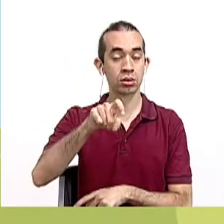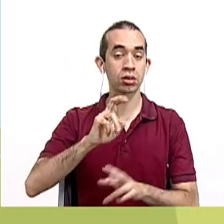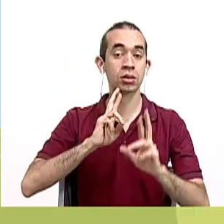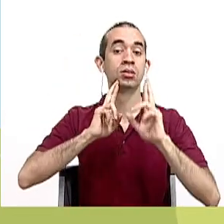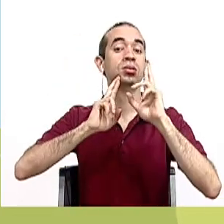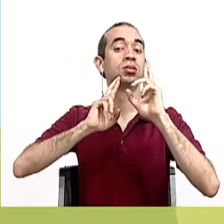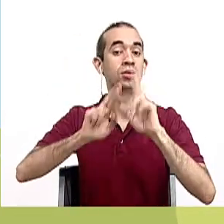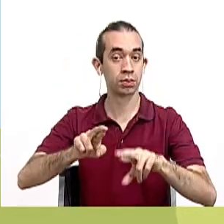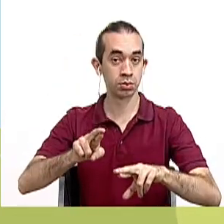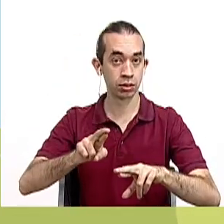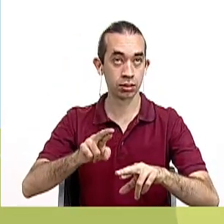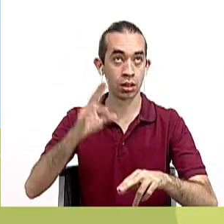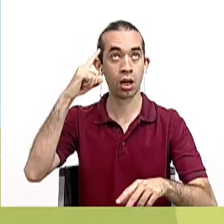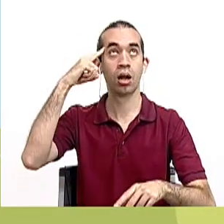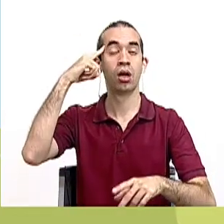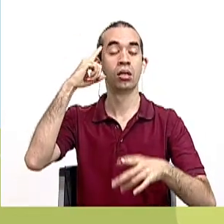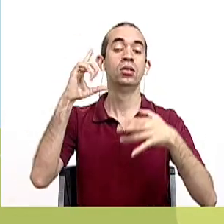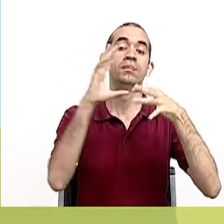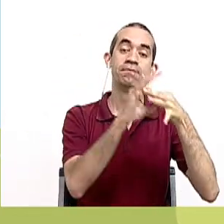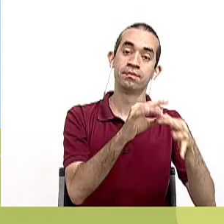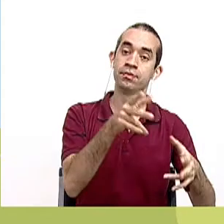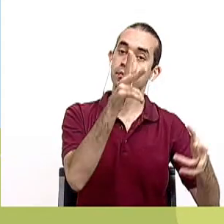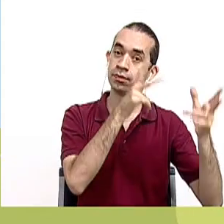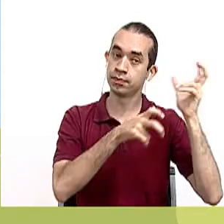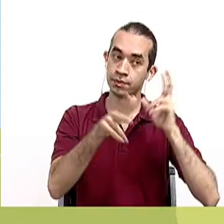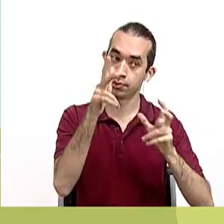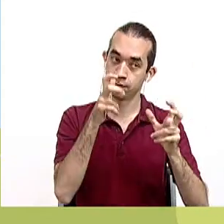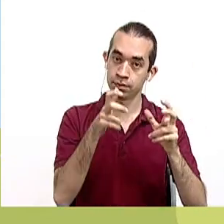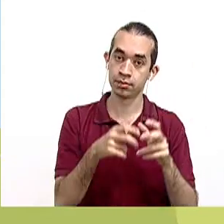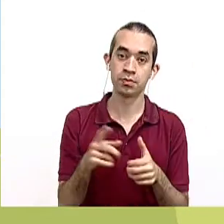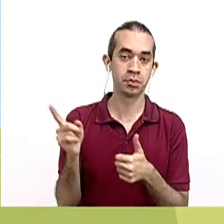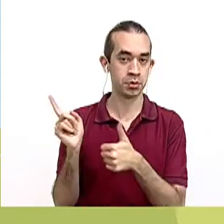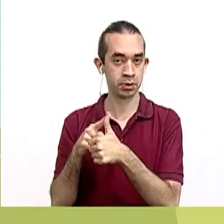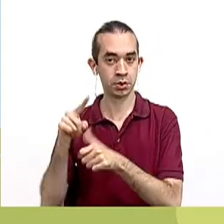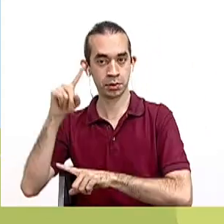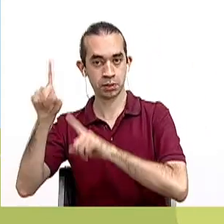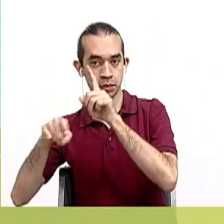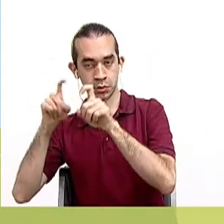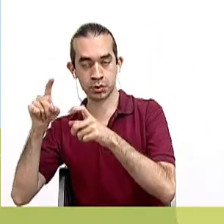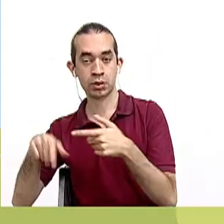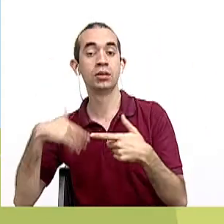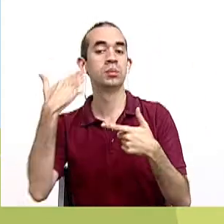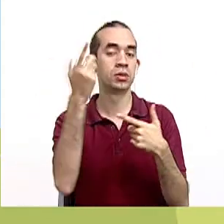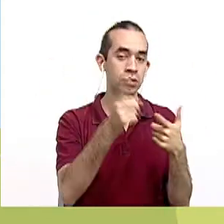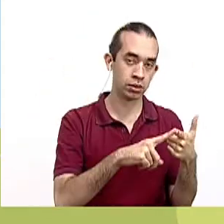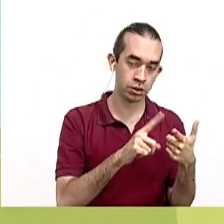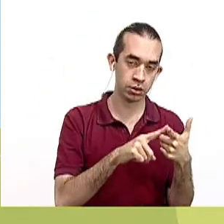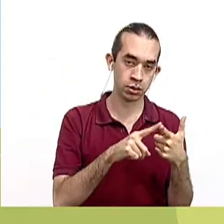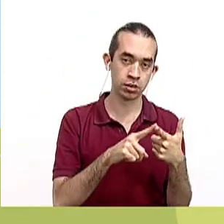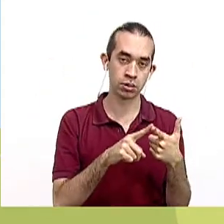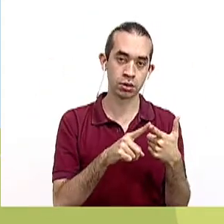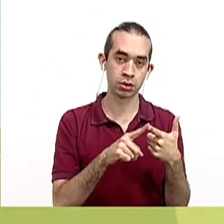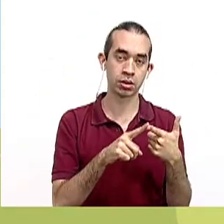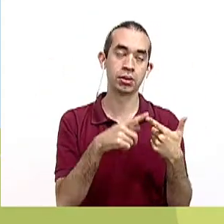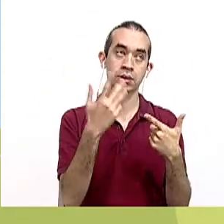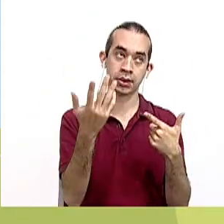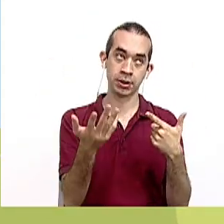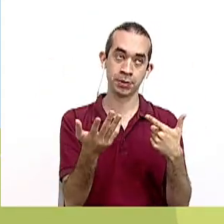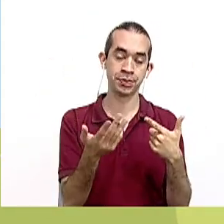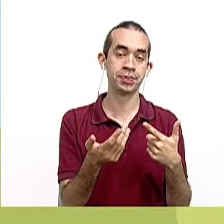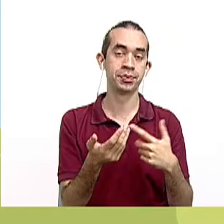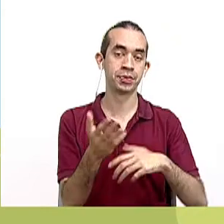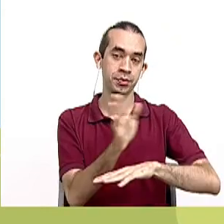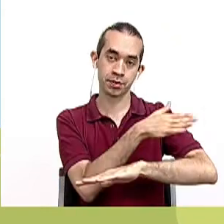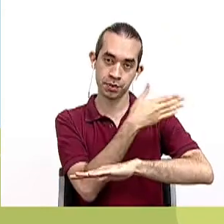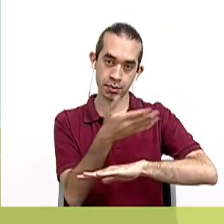answer while listening, okay? So we are going to watch first the questions, and then we can see